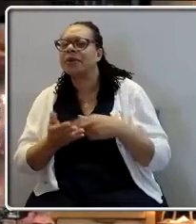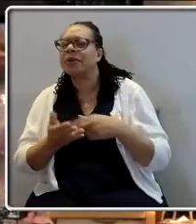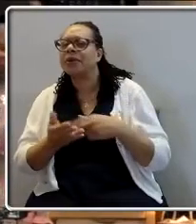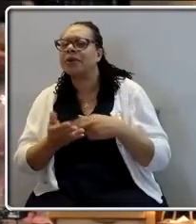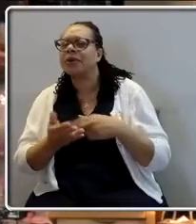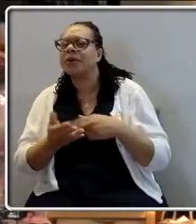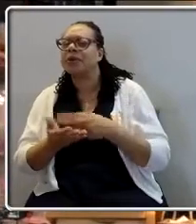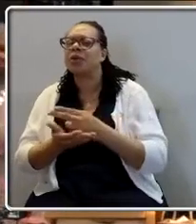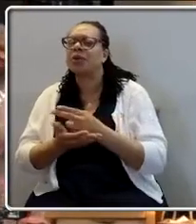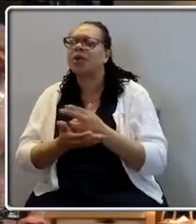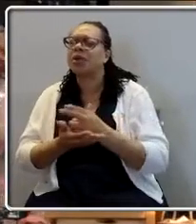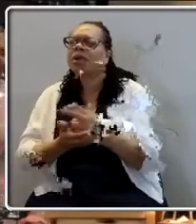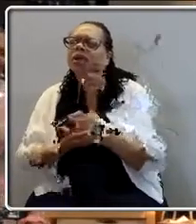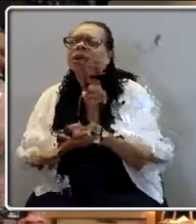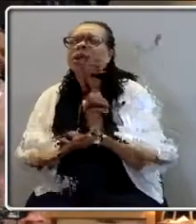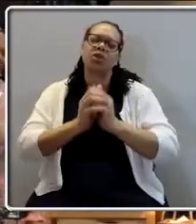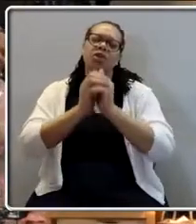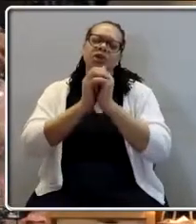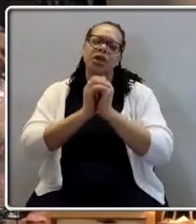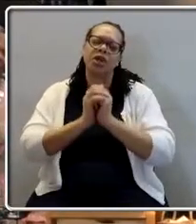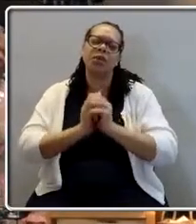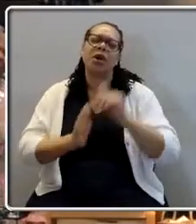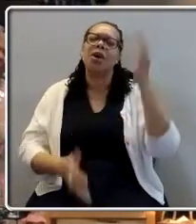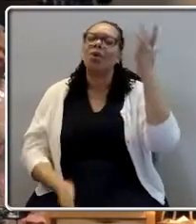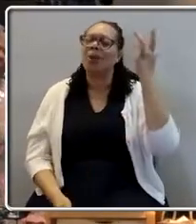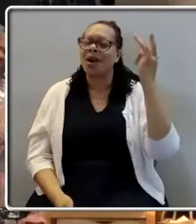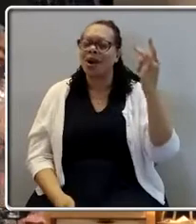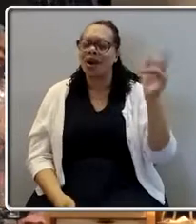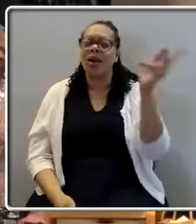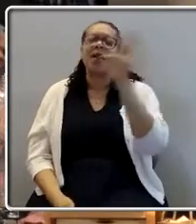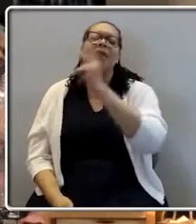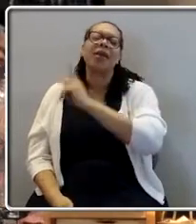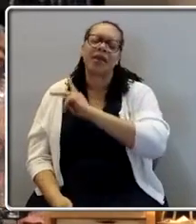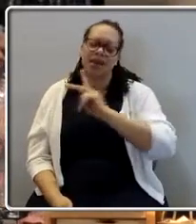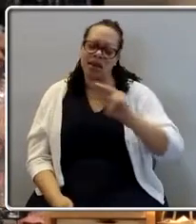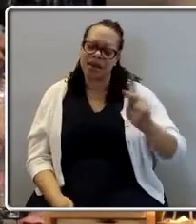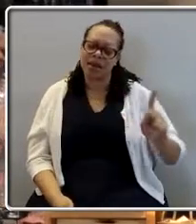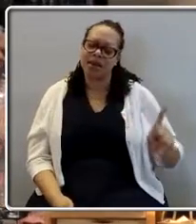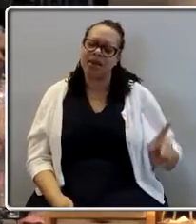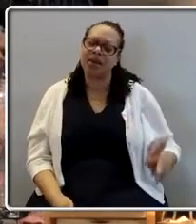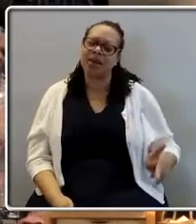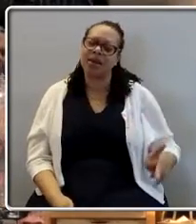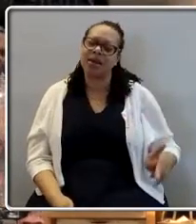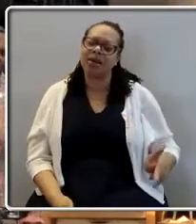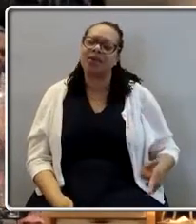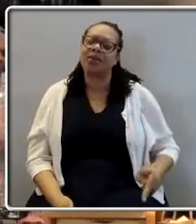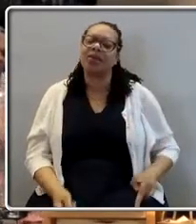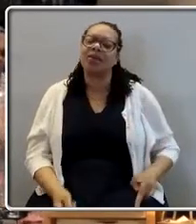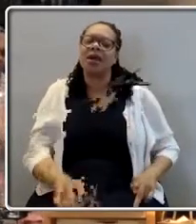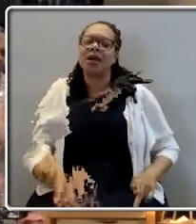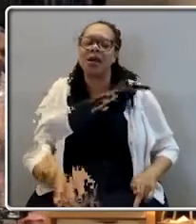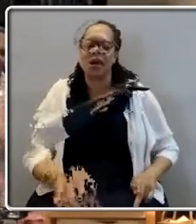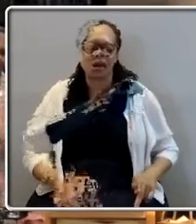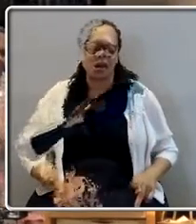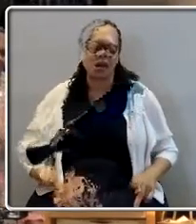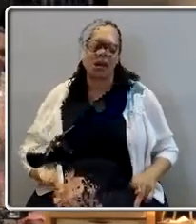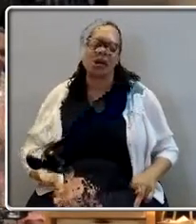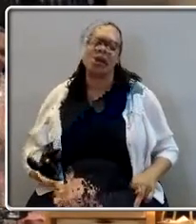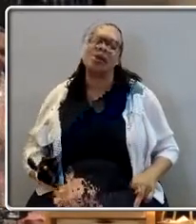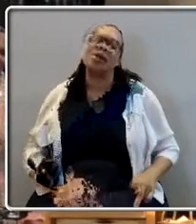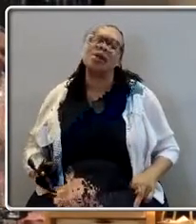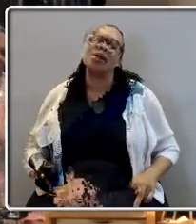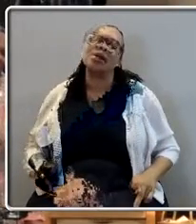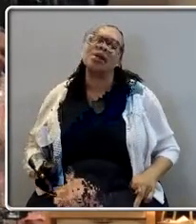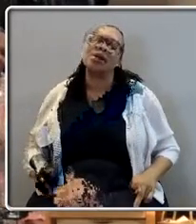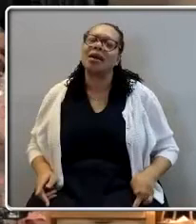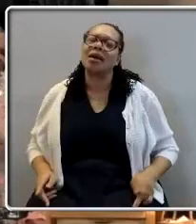as the King of kings and Lord of lords. Yeah. We worship